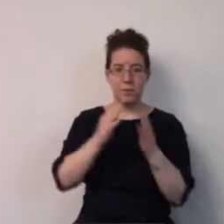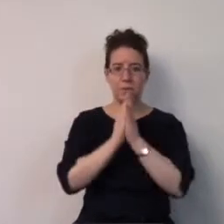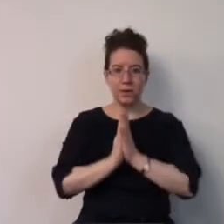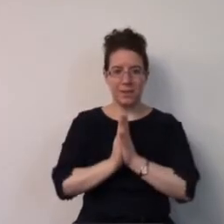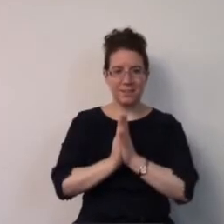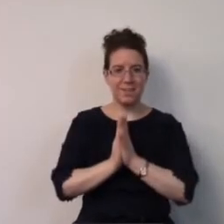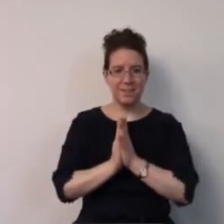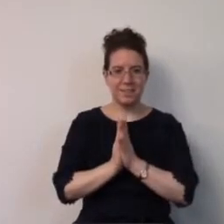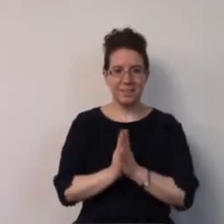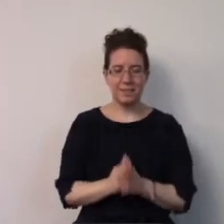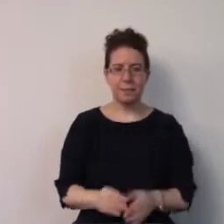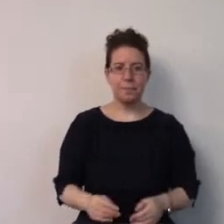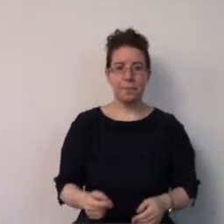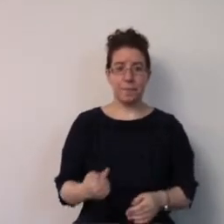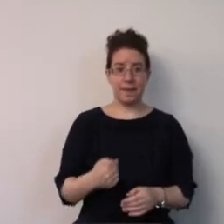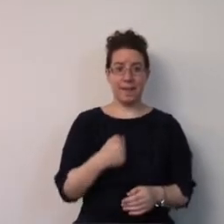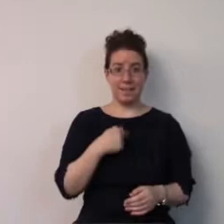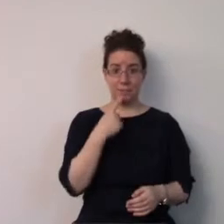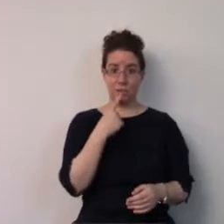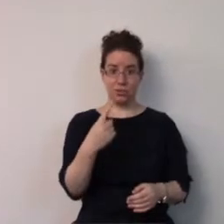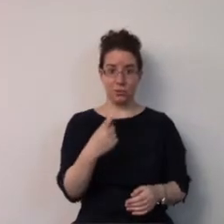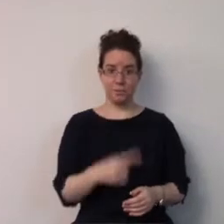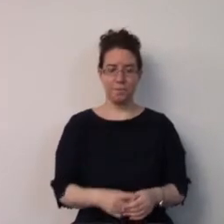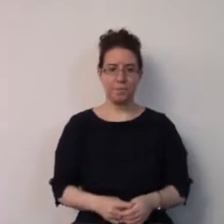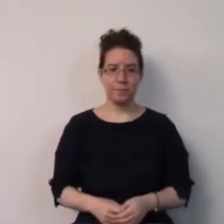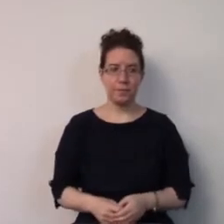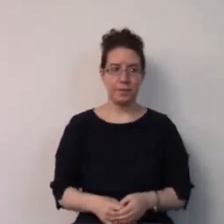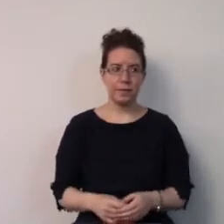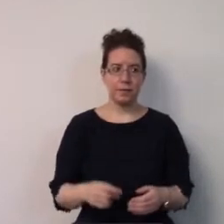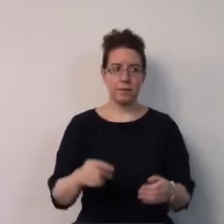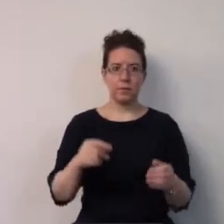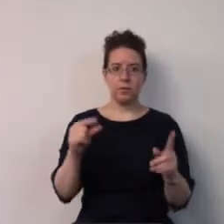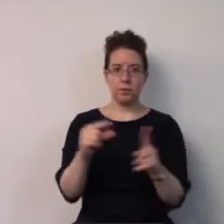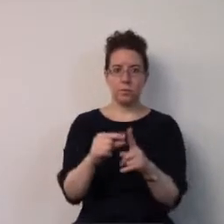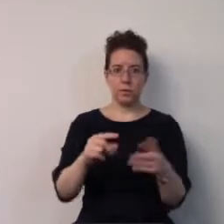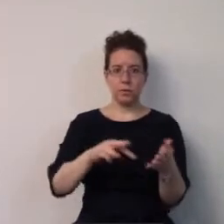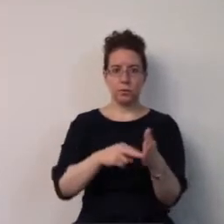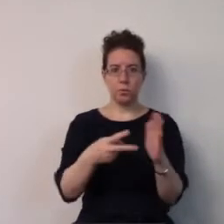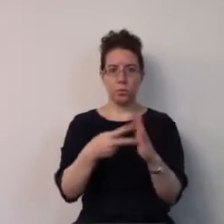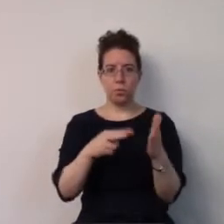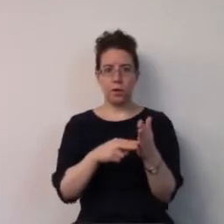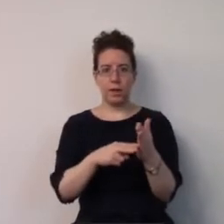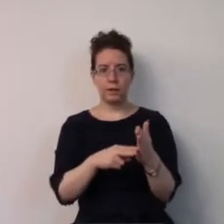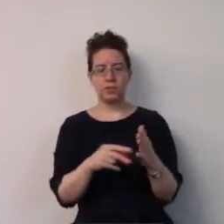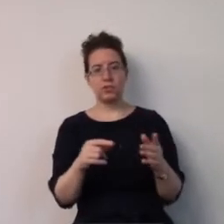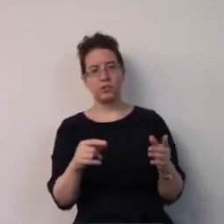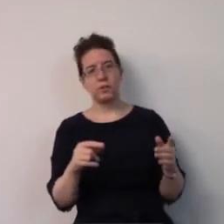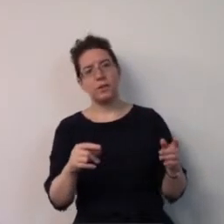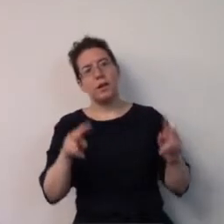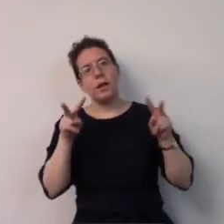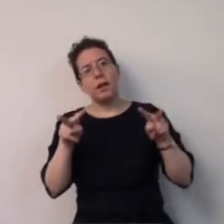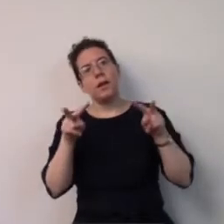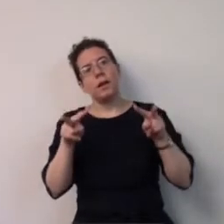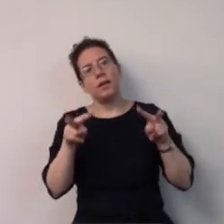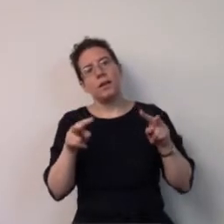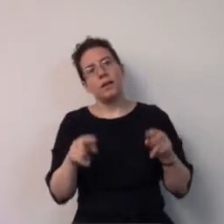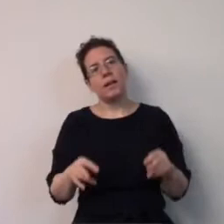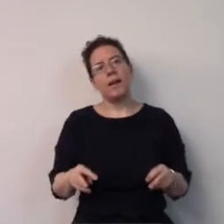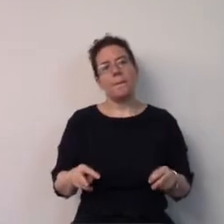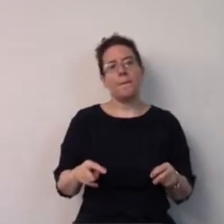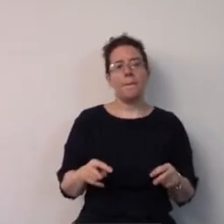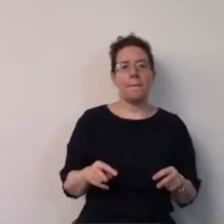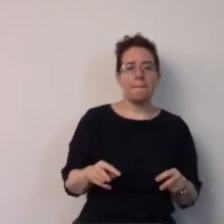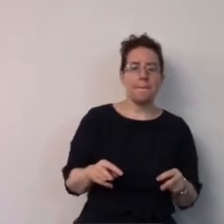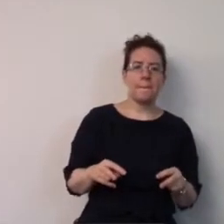in a scriptural usage, is a habit that is developed in order to look after your